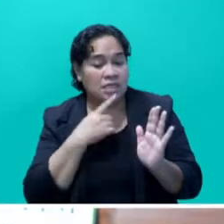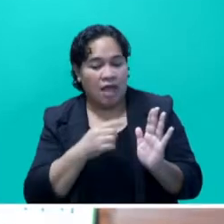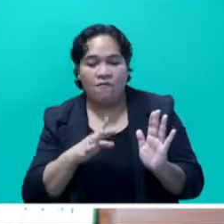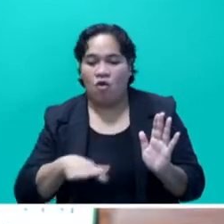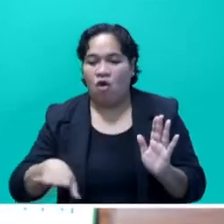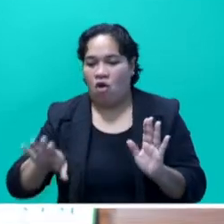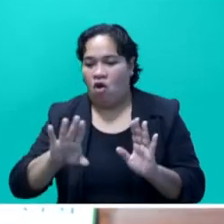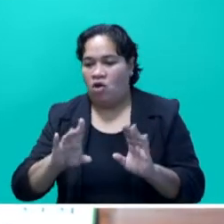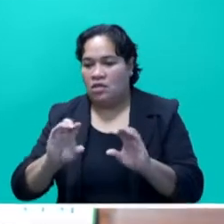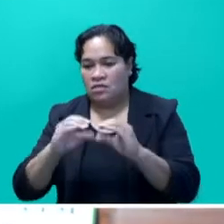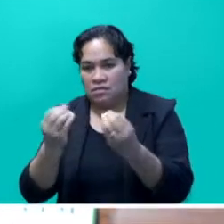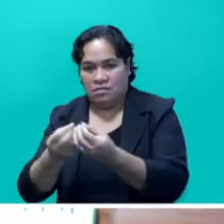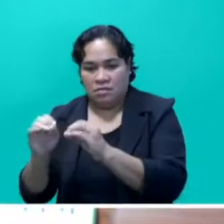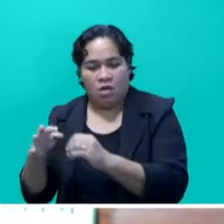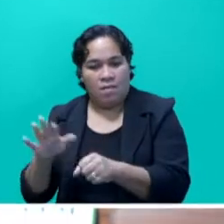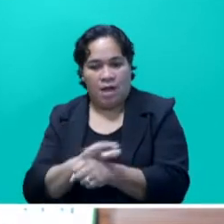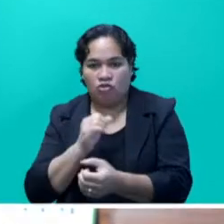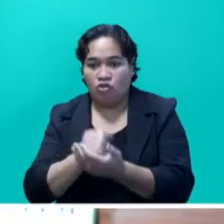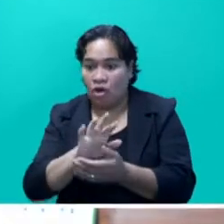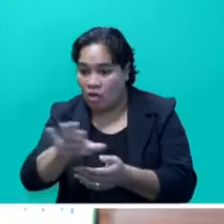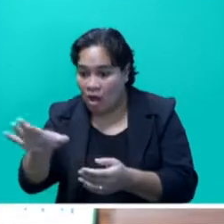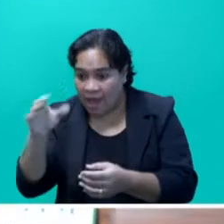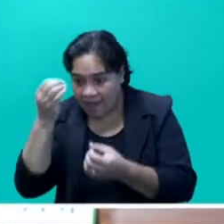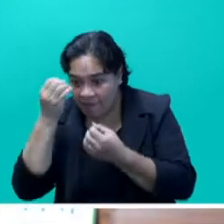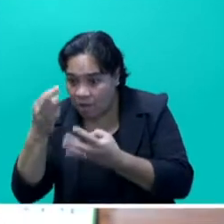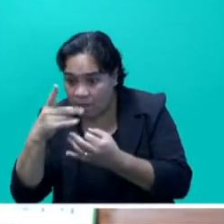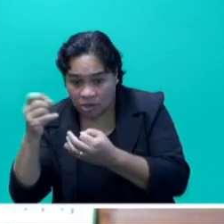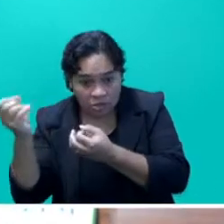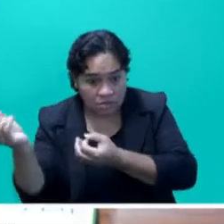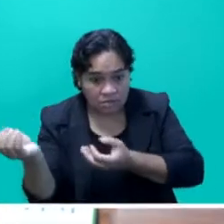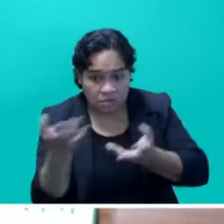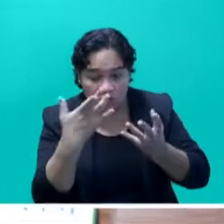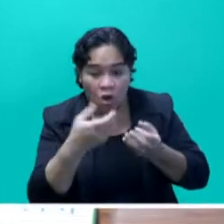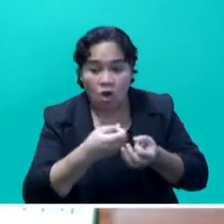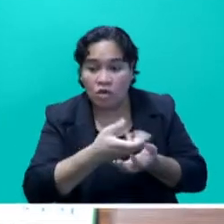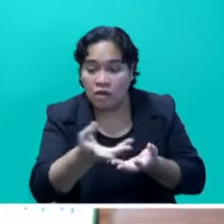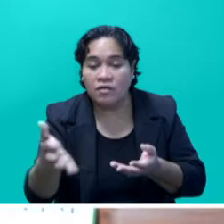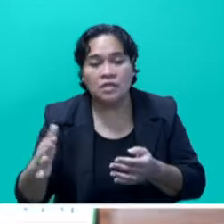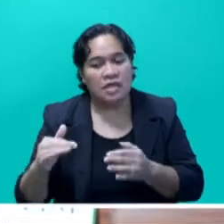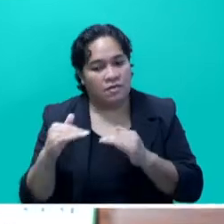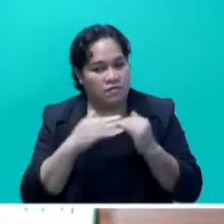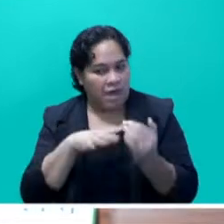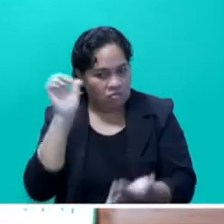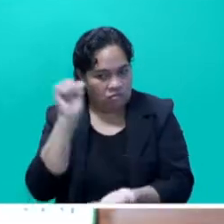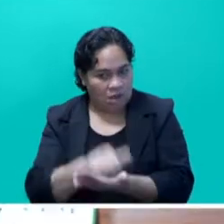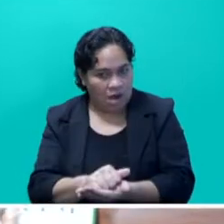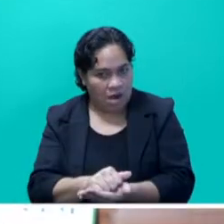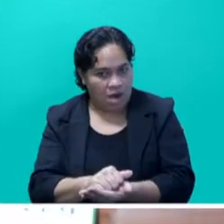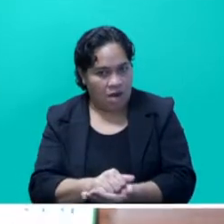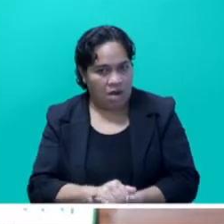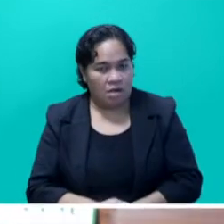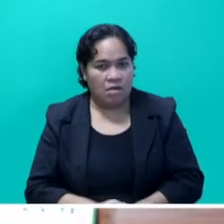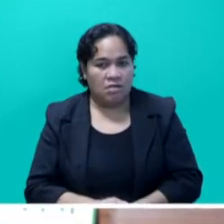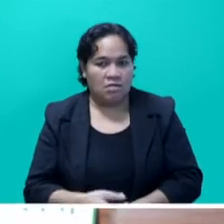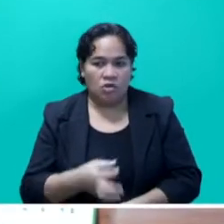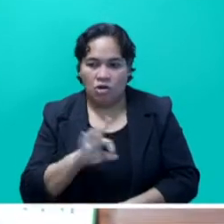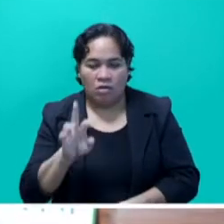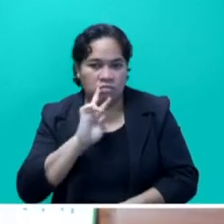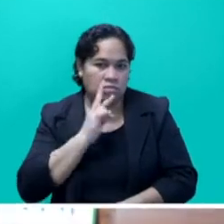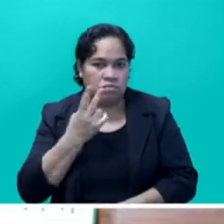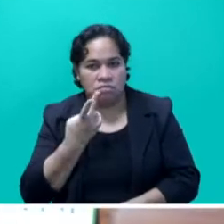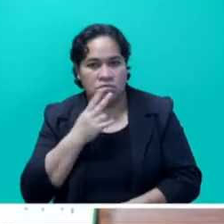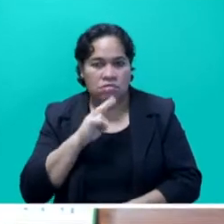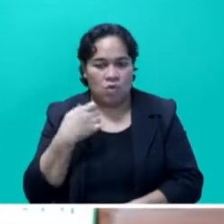to ensure the information they gather and distribute is fair and accurate. Mr. Speaker,